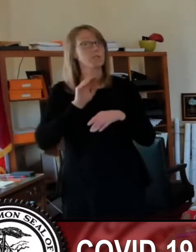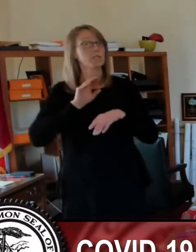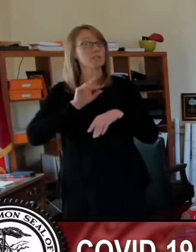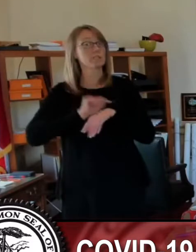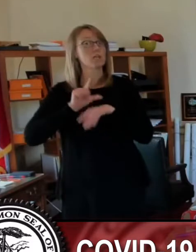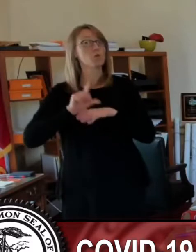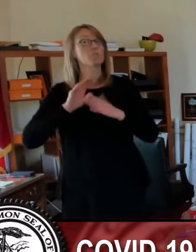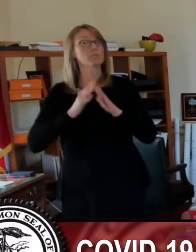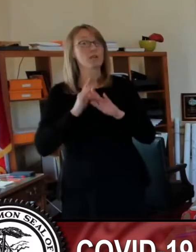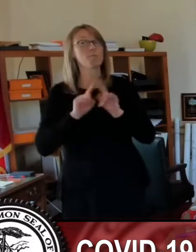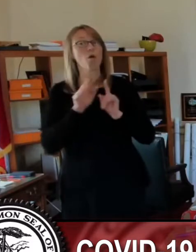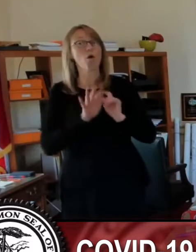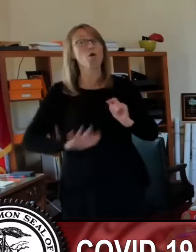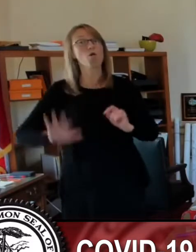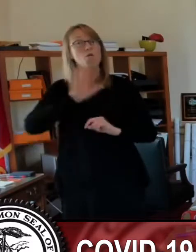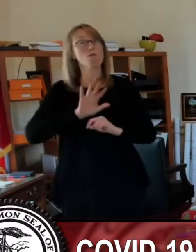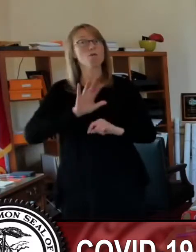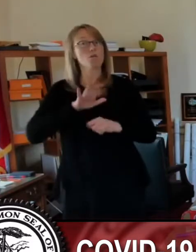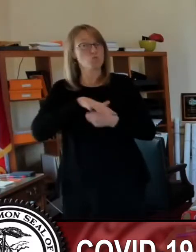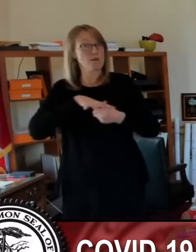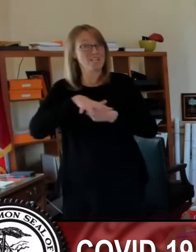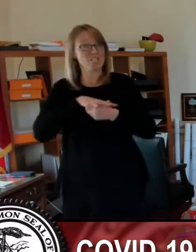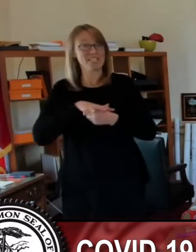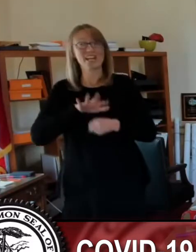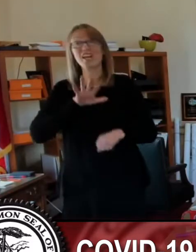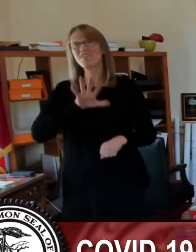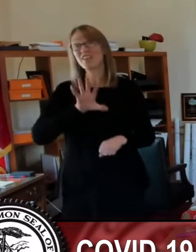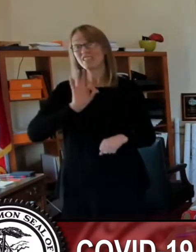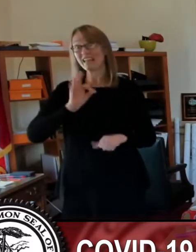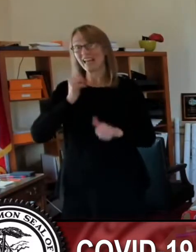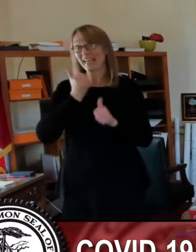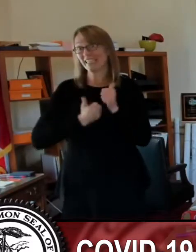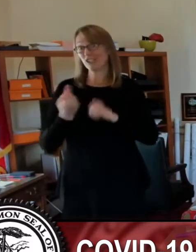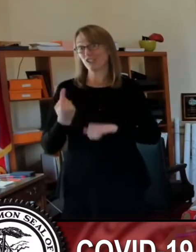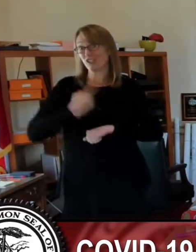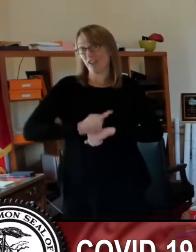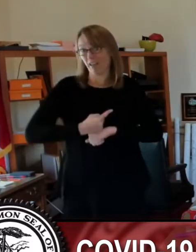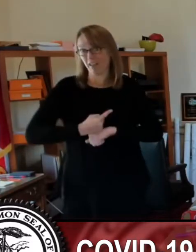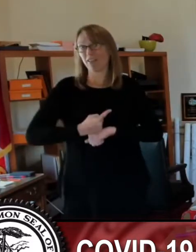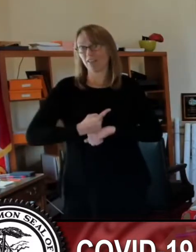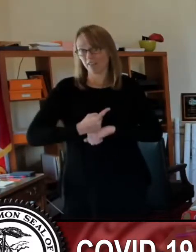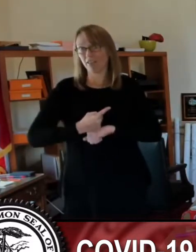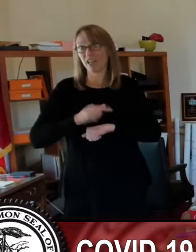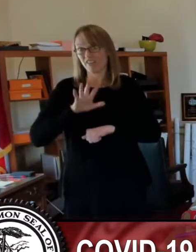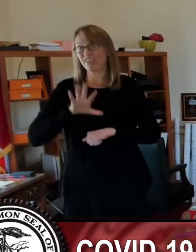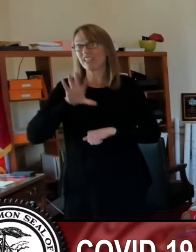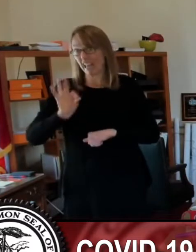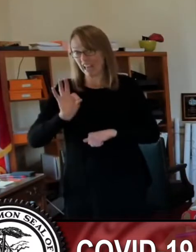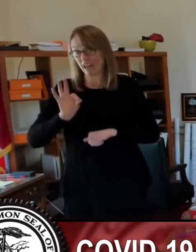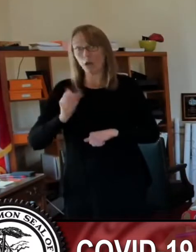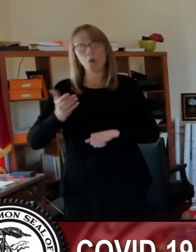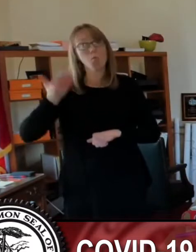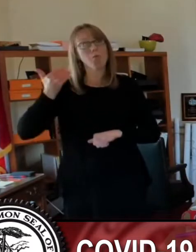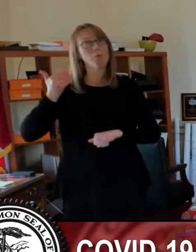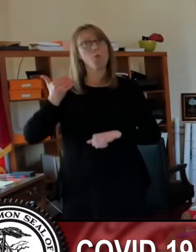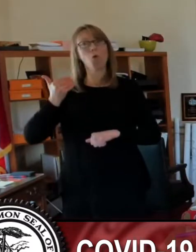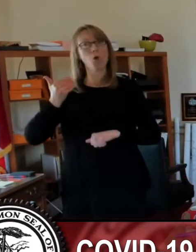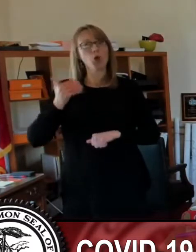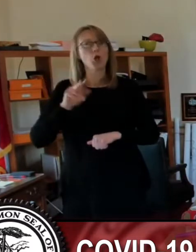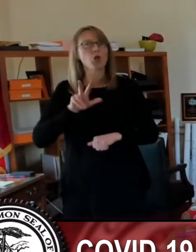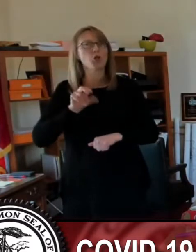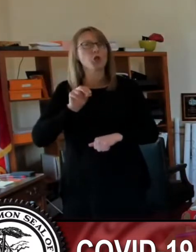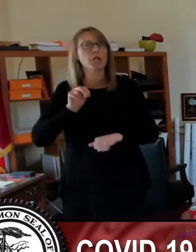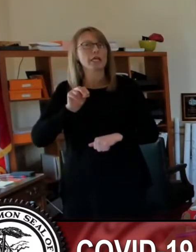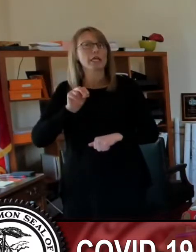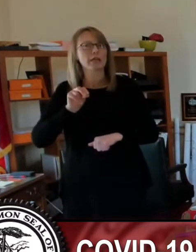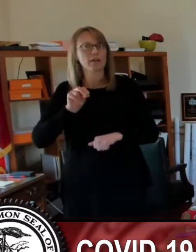now at 59 per day. There was a period of time where that was 30 a day, give or take.